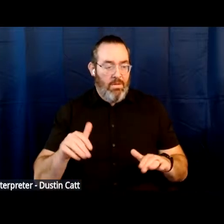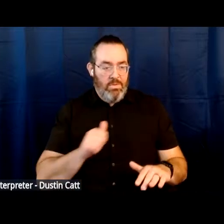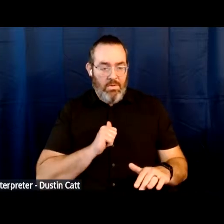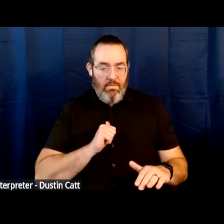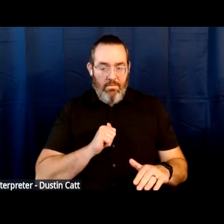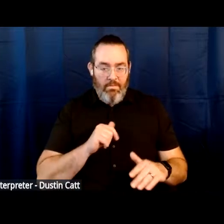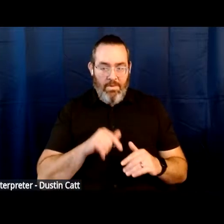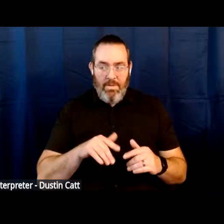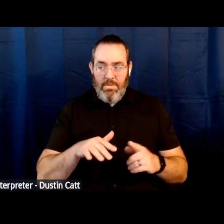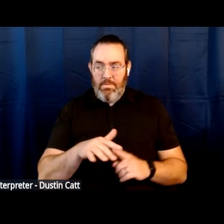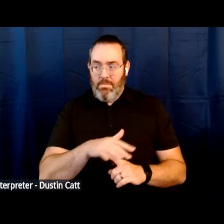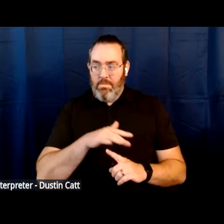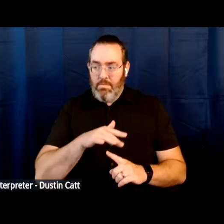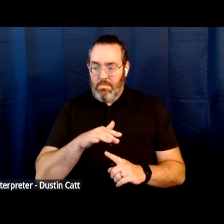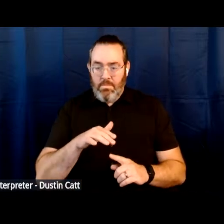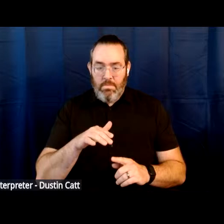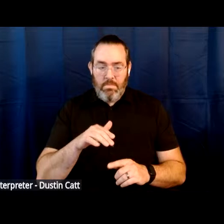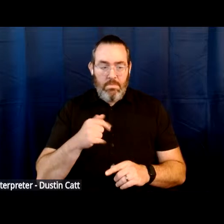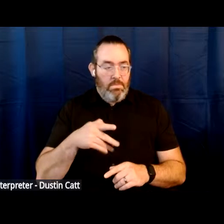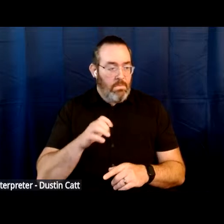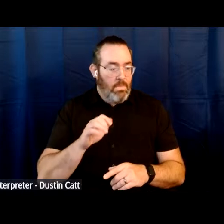space, in your own body,